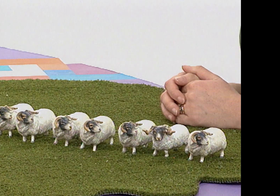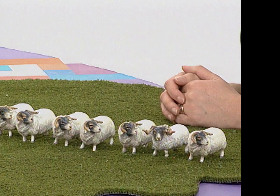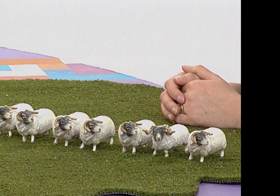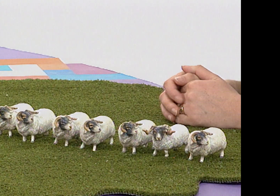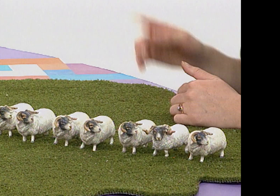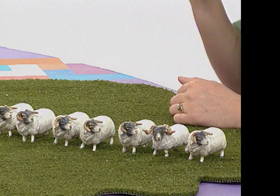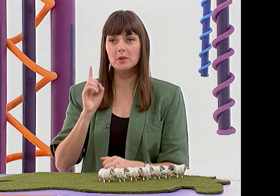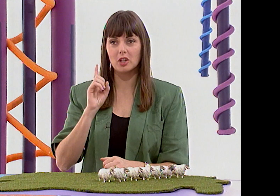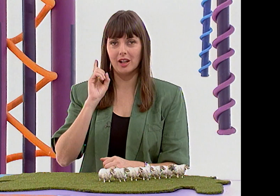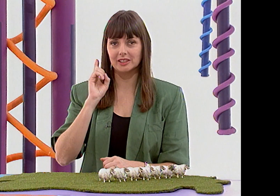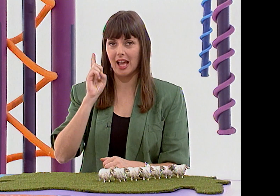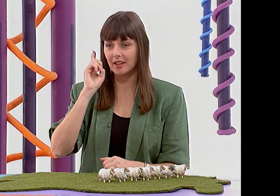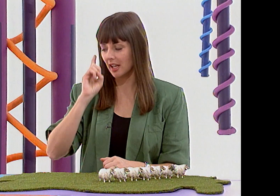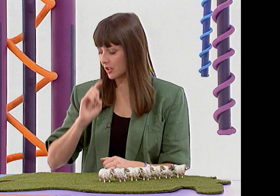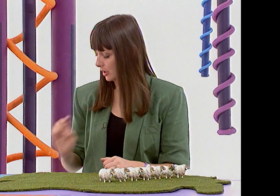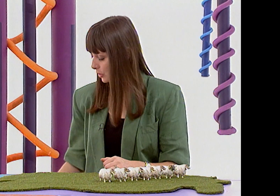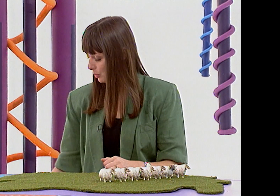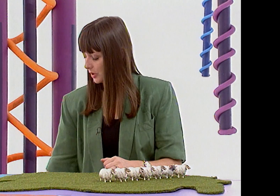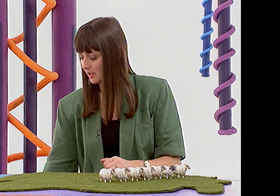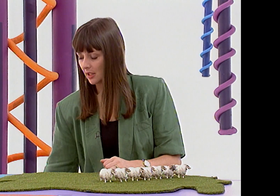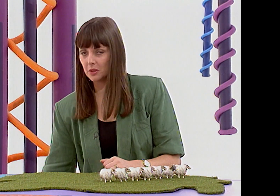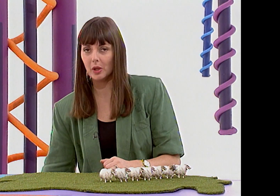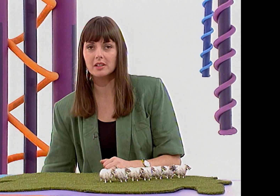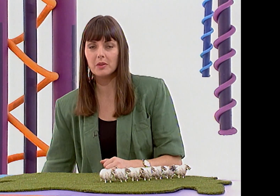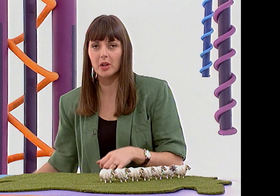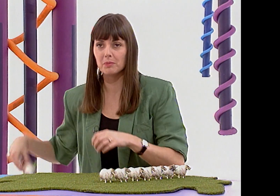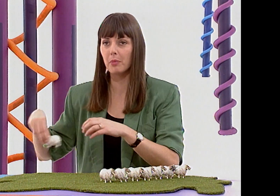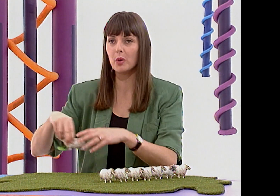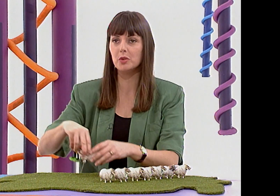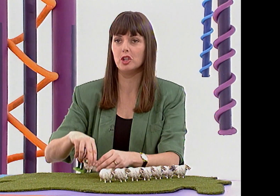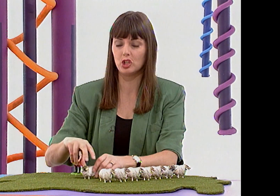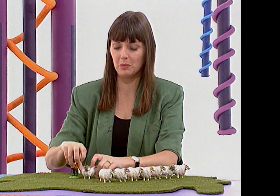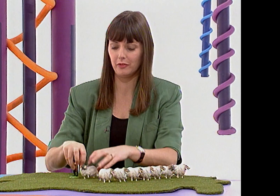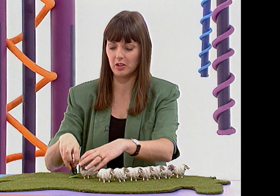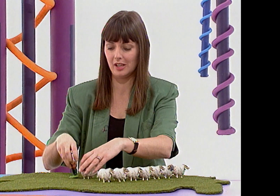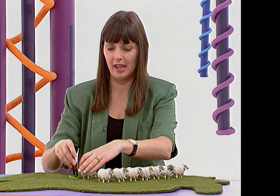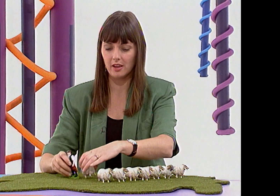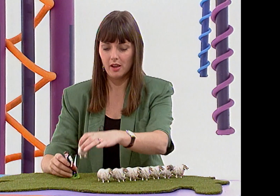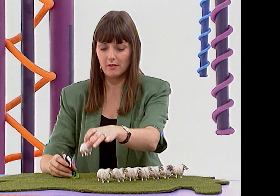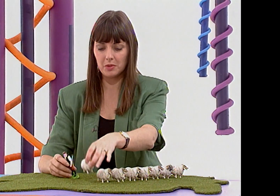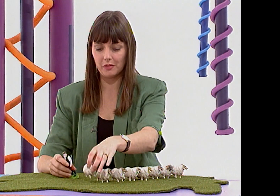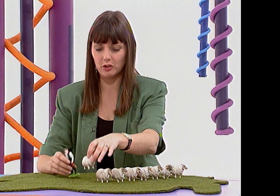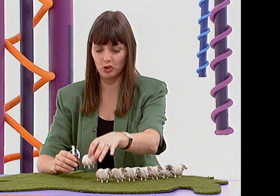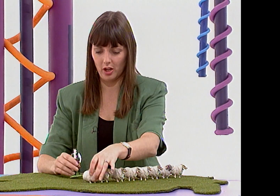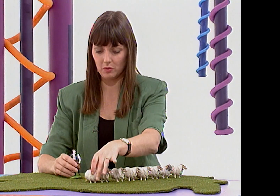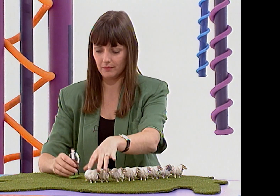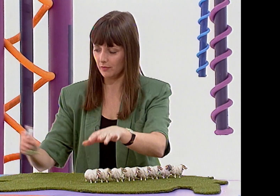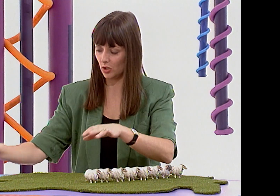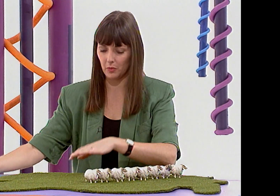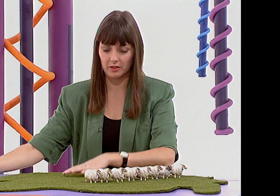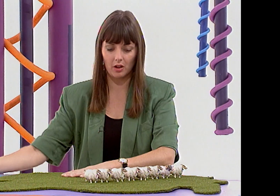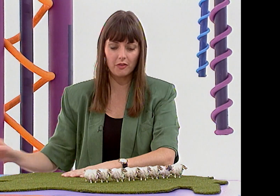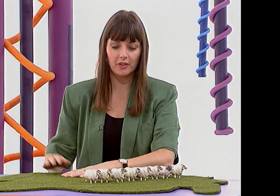want to do that. do that. Well, Farmer Giles had a solution. What he did was he went down the road and borrowed a sheep for the day from his friend Joe.